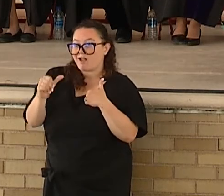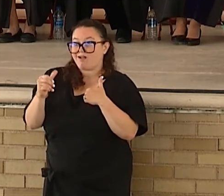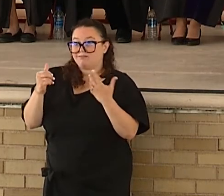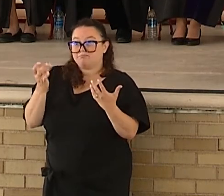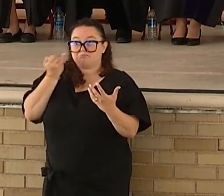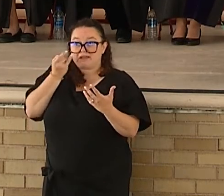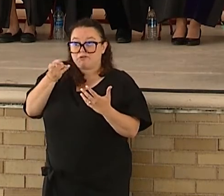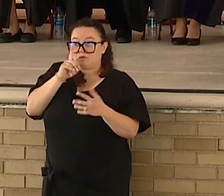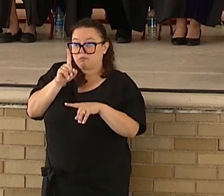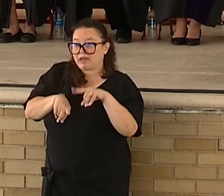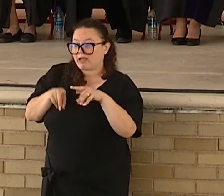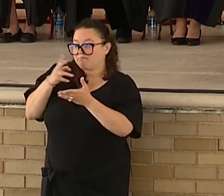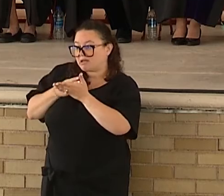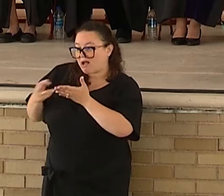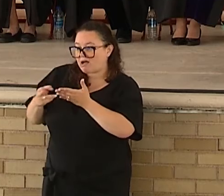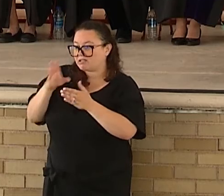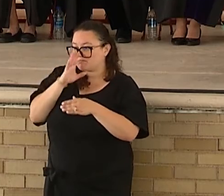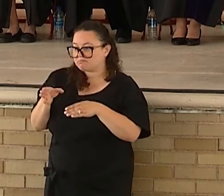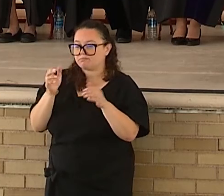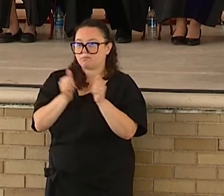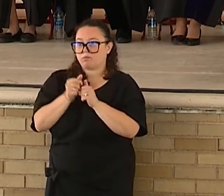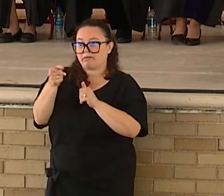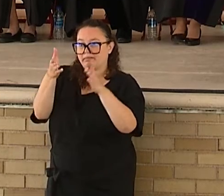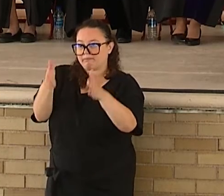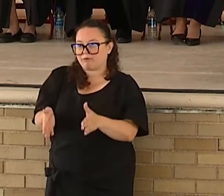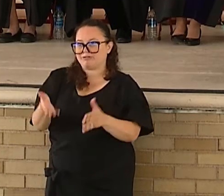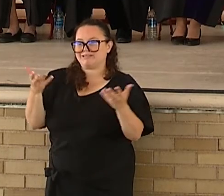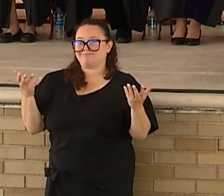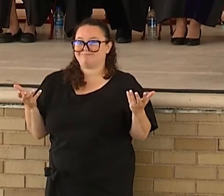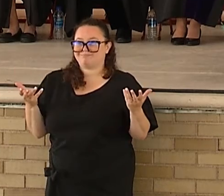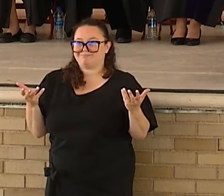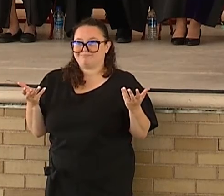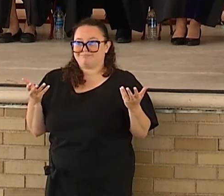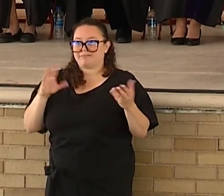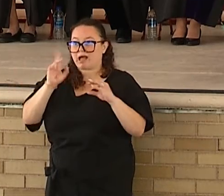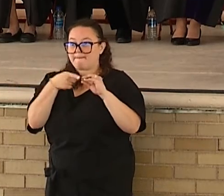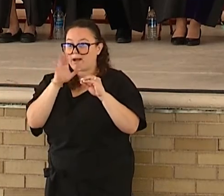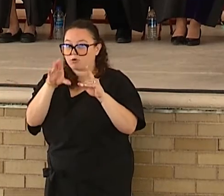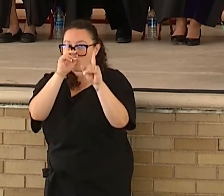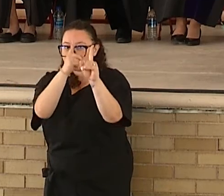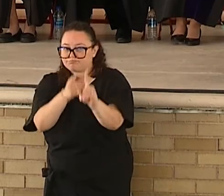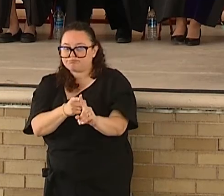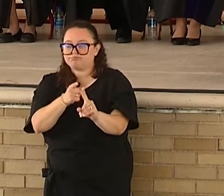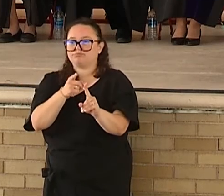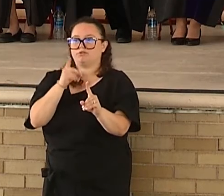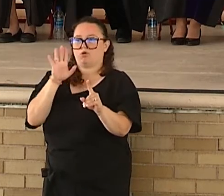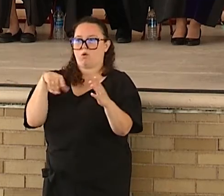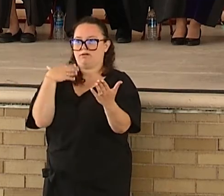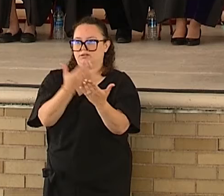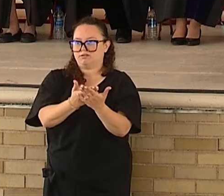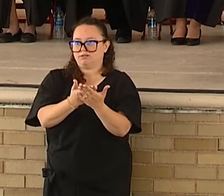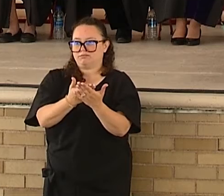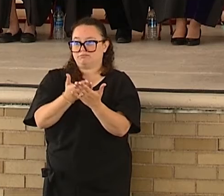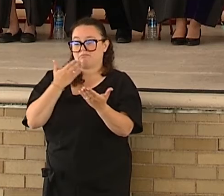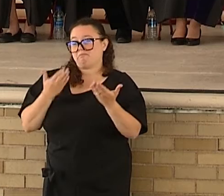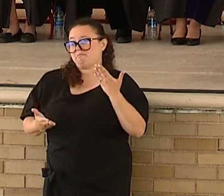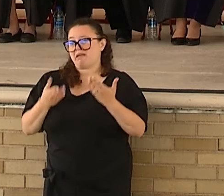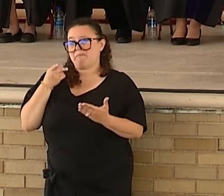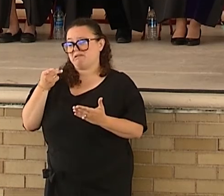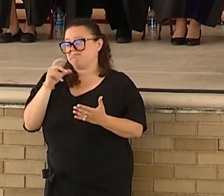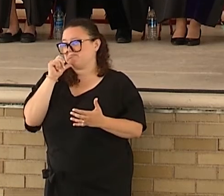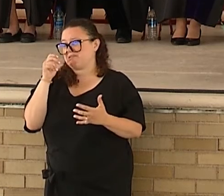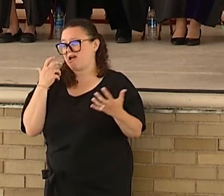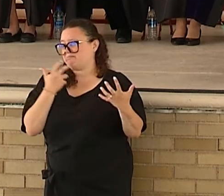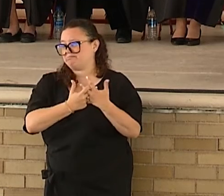and your destination, talk honestly with them about it and where you want to go and why, then maybe that's not the person you